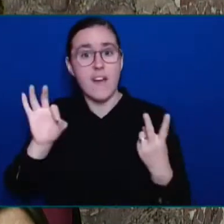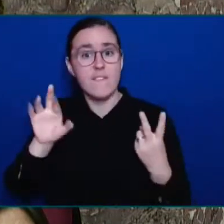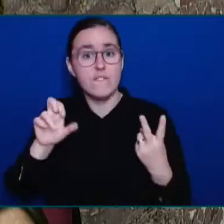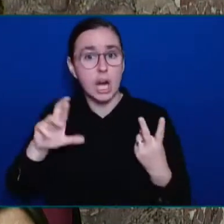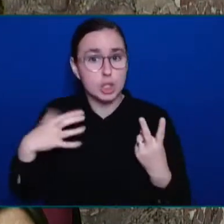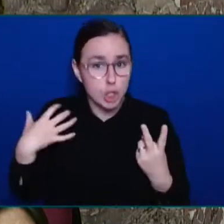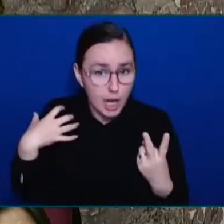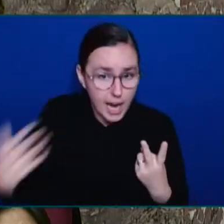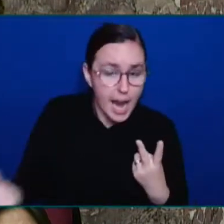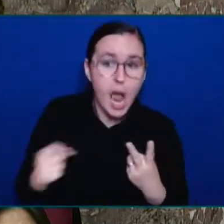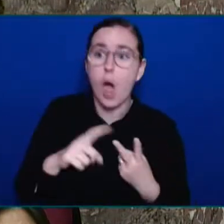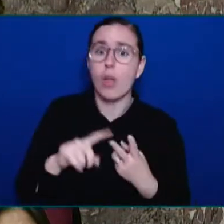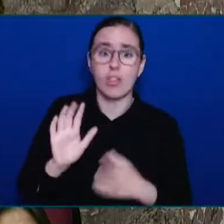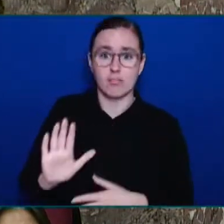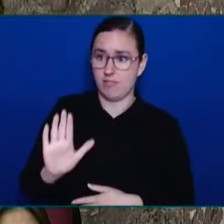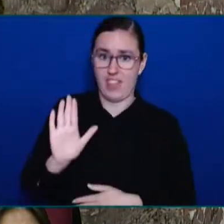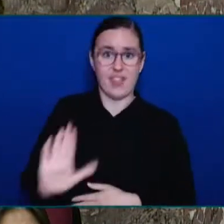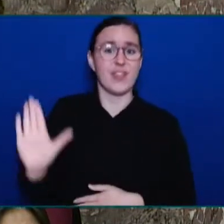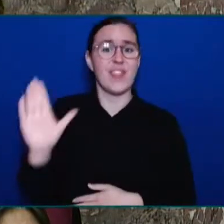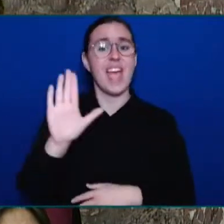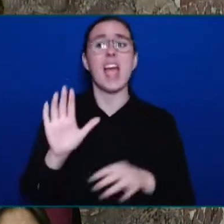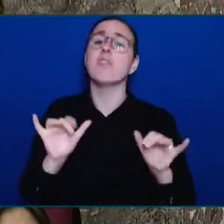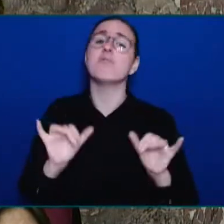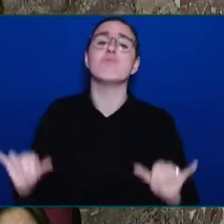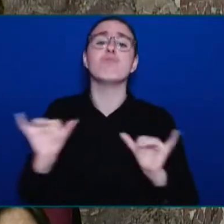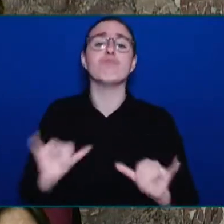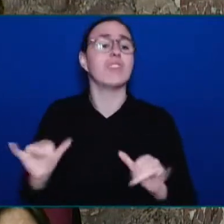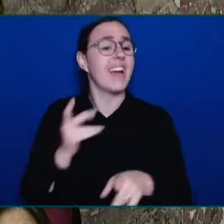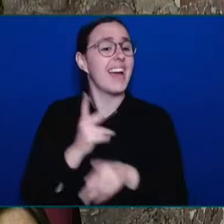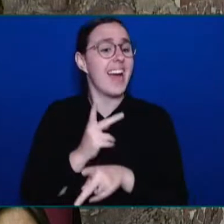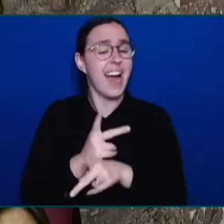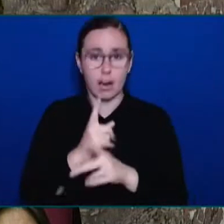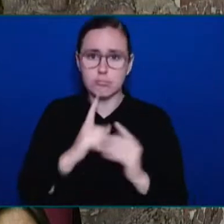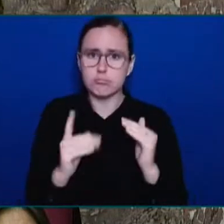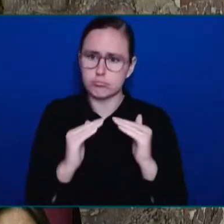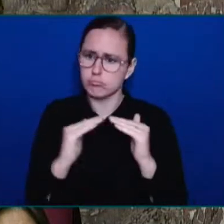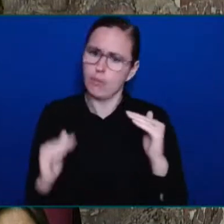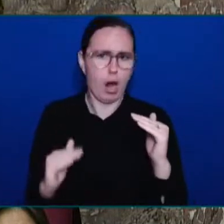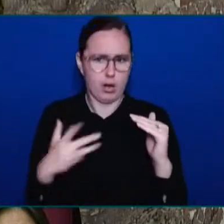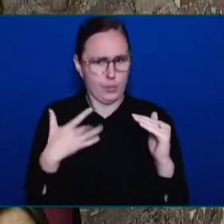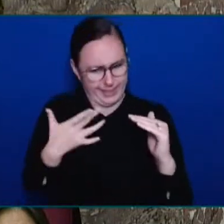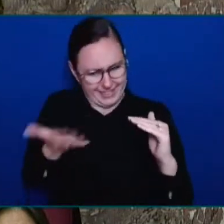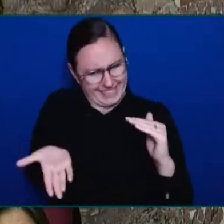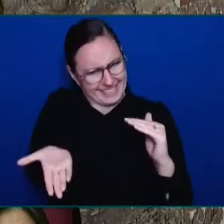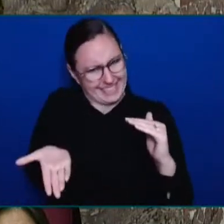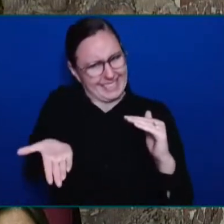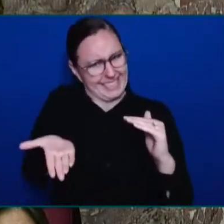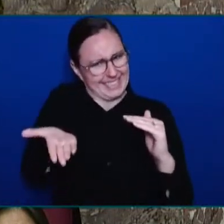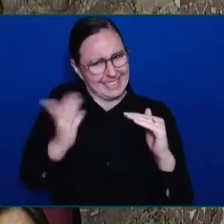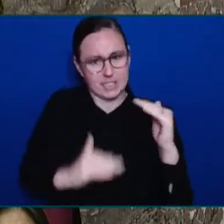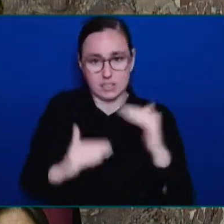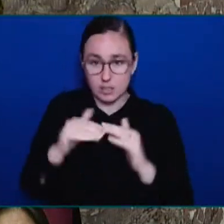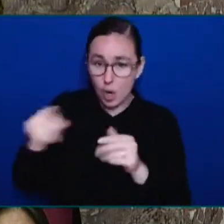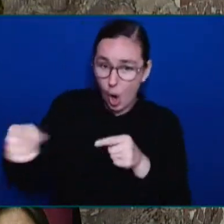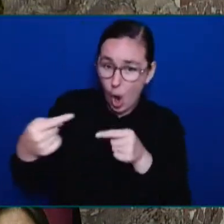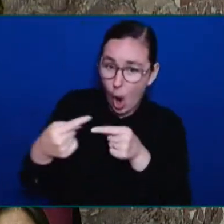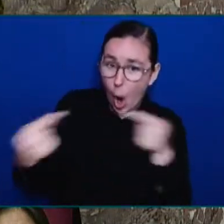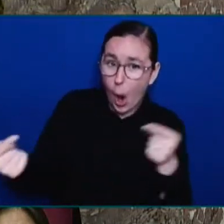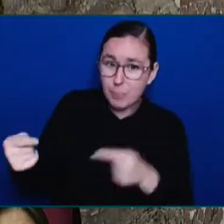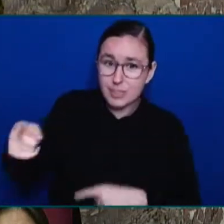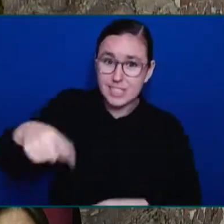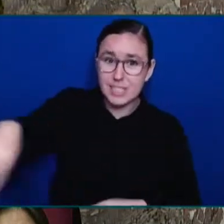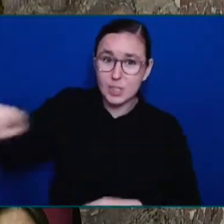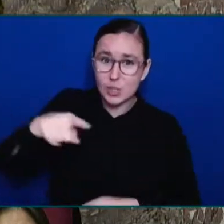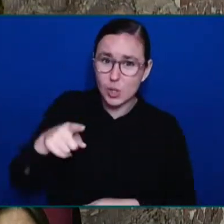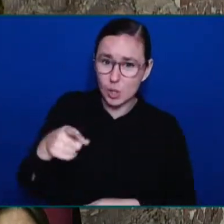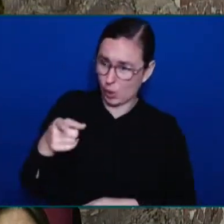Speaker, and that standard had been raised up. It's very surprising to hear the opposition who were the authors of a policy that allowed people